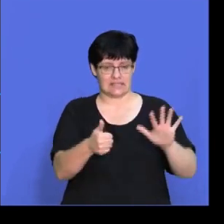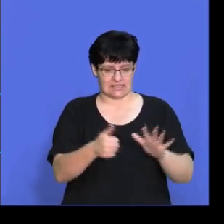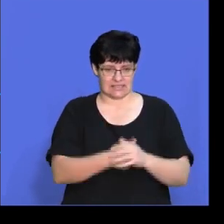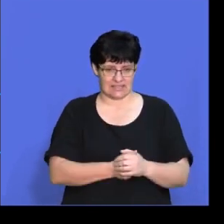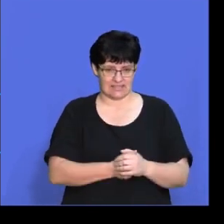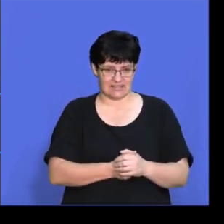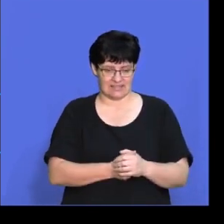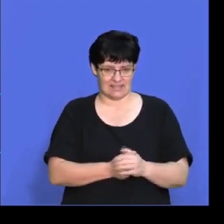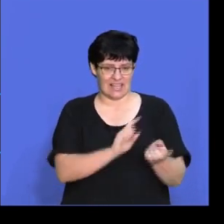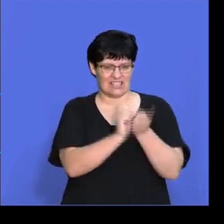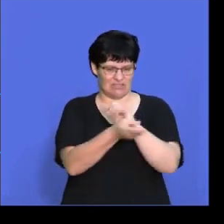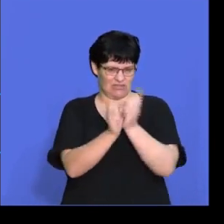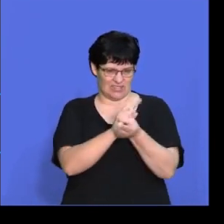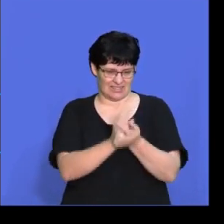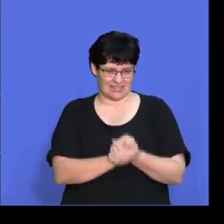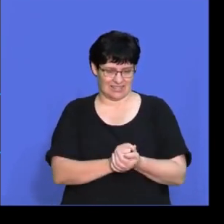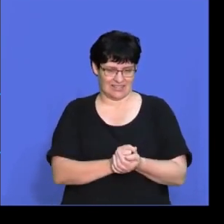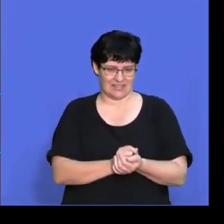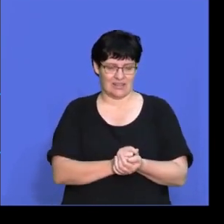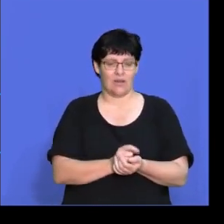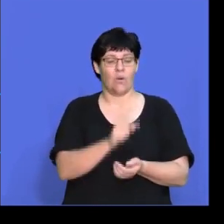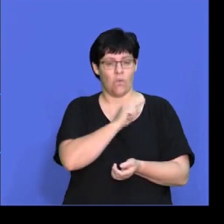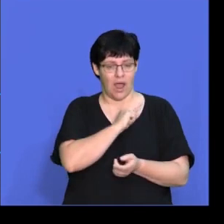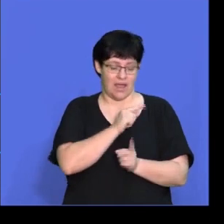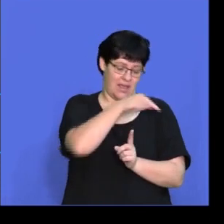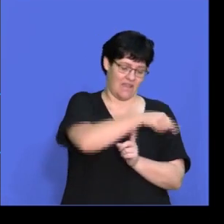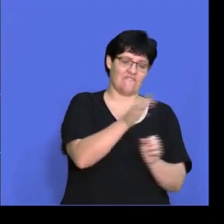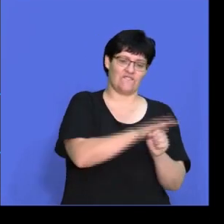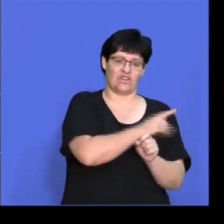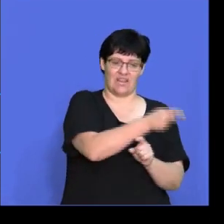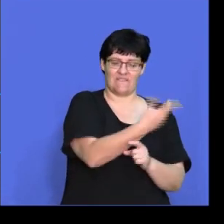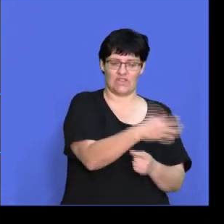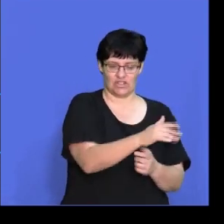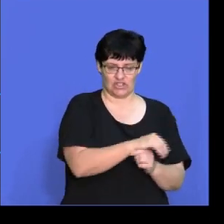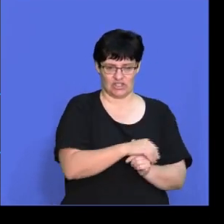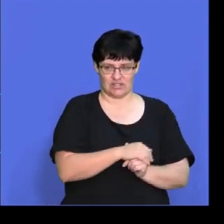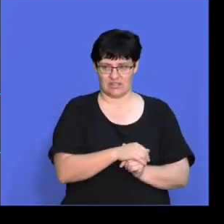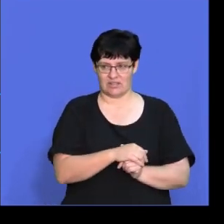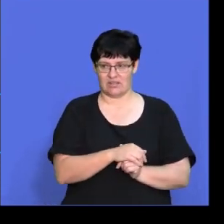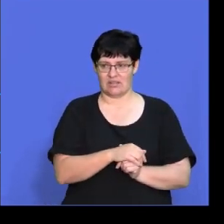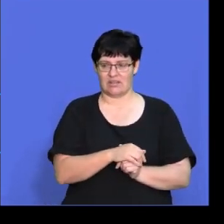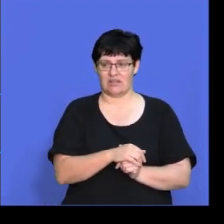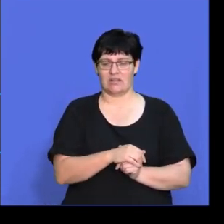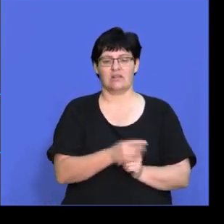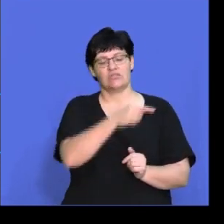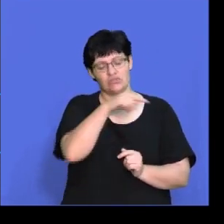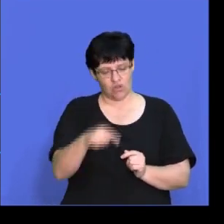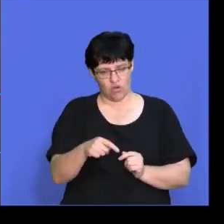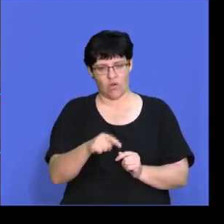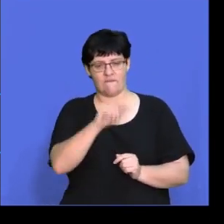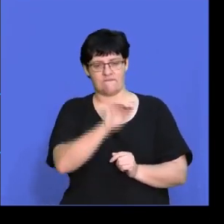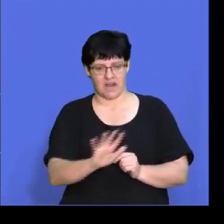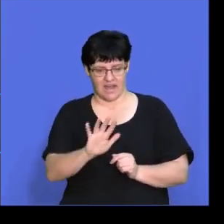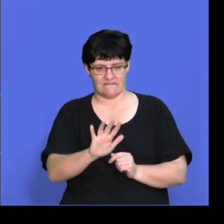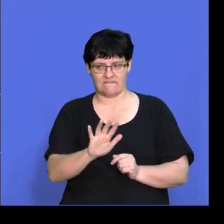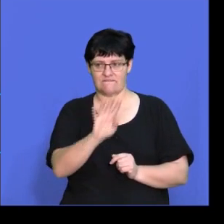next seat, there are only 6 ways that that seat can be filled because this seat is already taken.